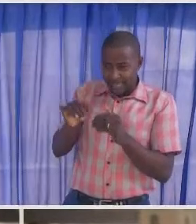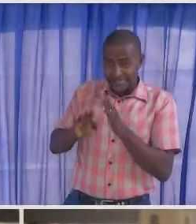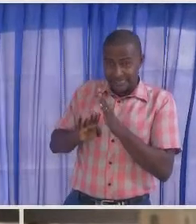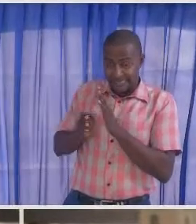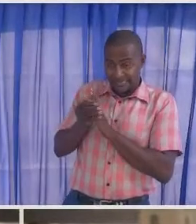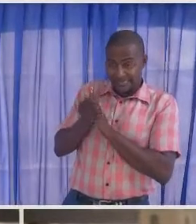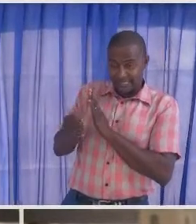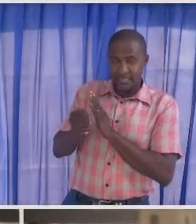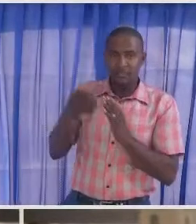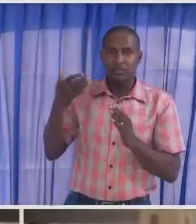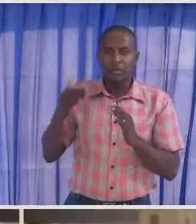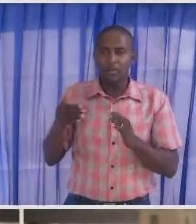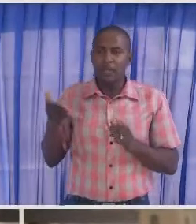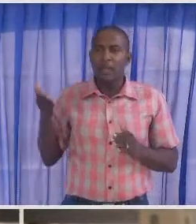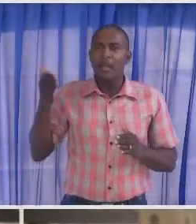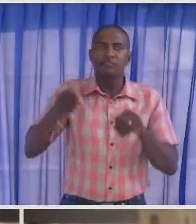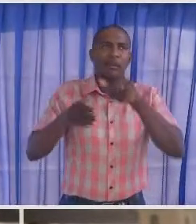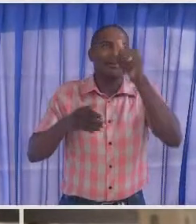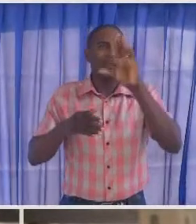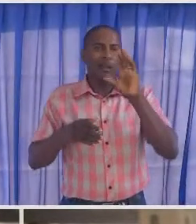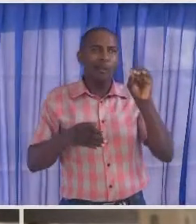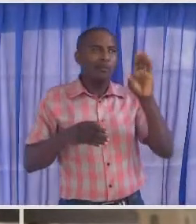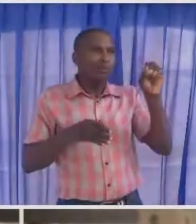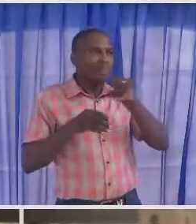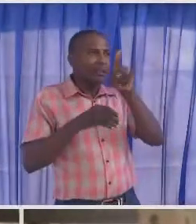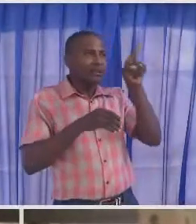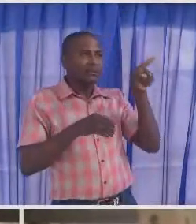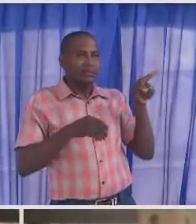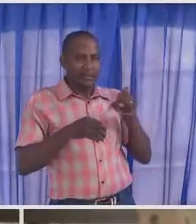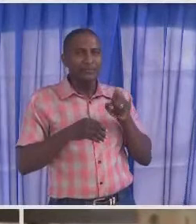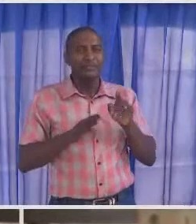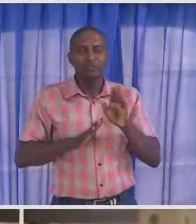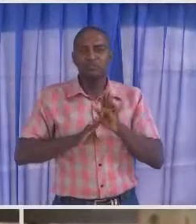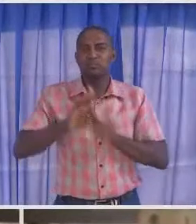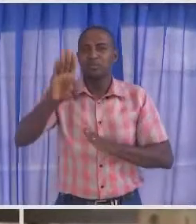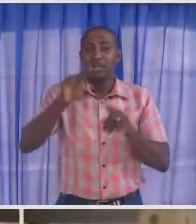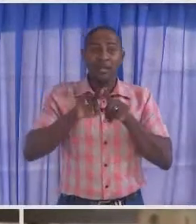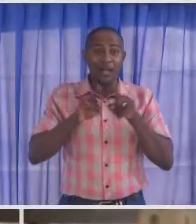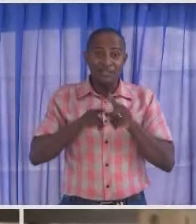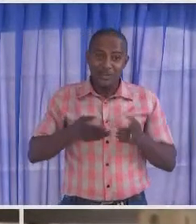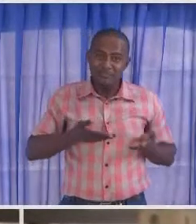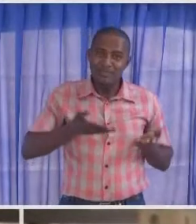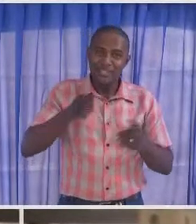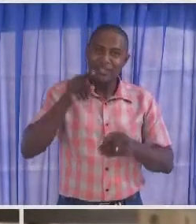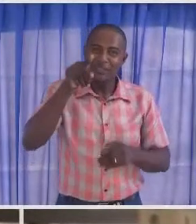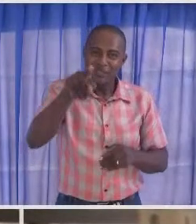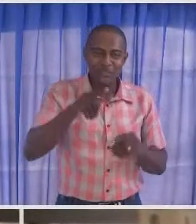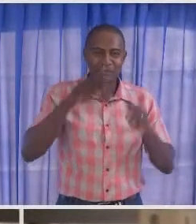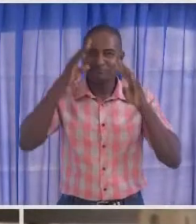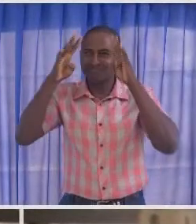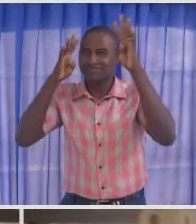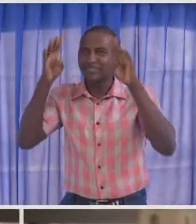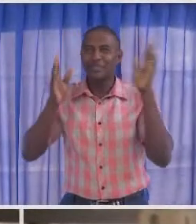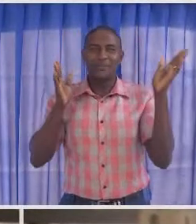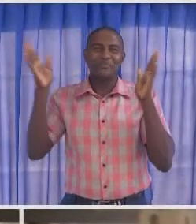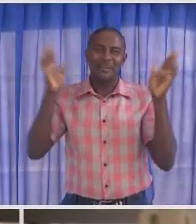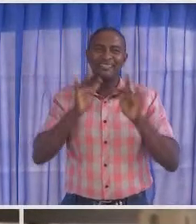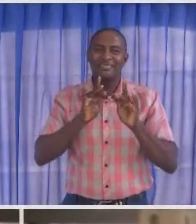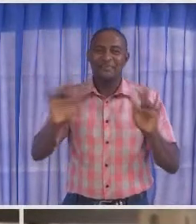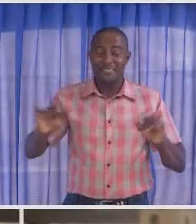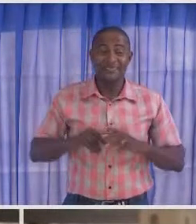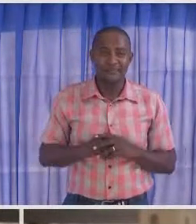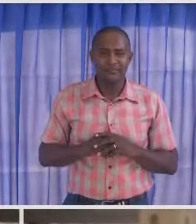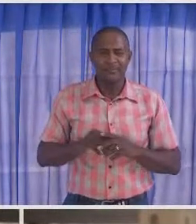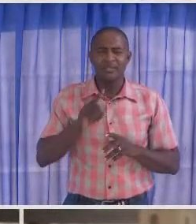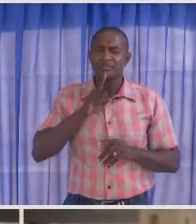into the formation of other companies, other processing facilities, and as well as bringing new innovations or other innovations to the market space. So it is